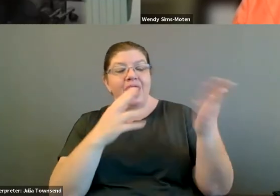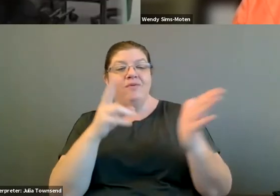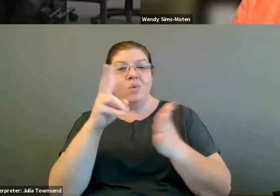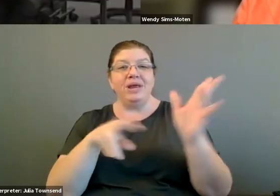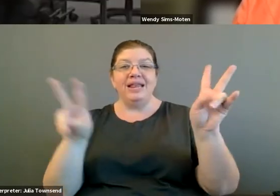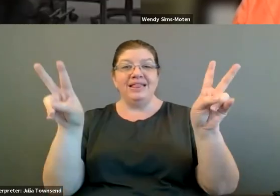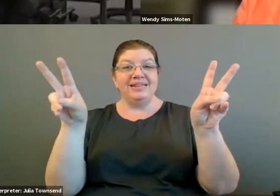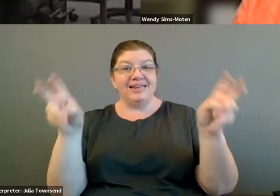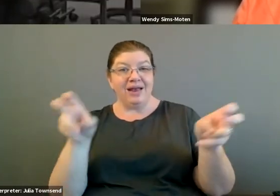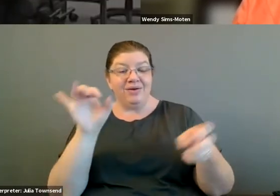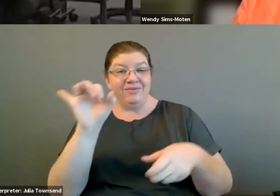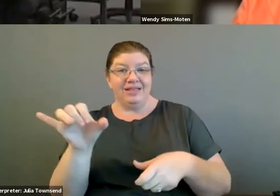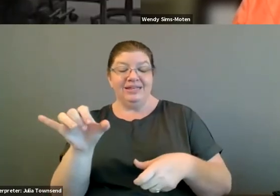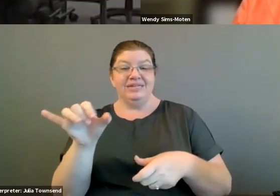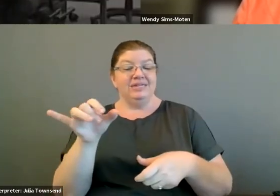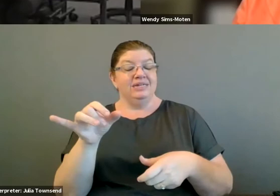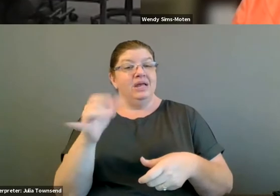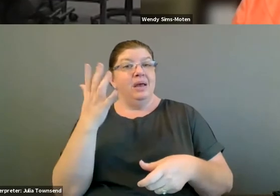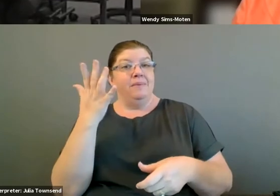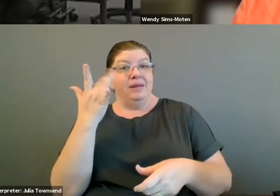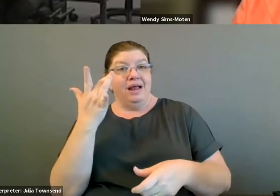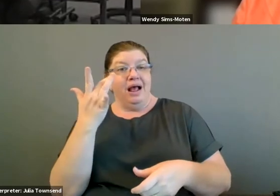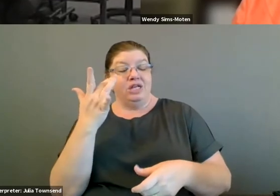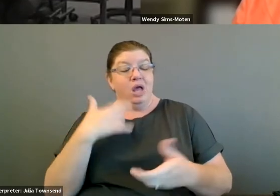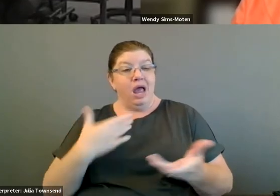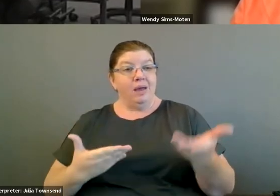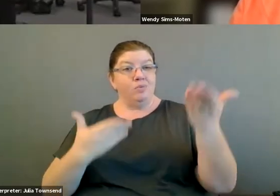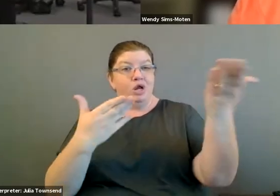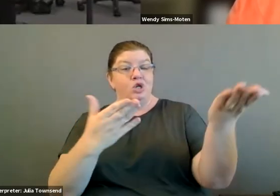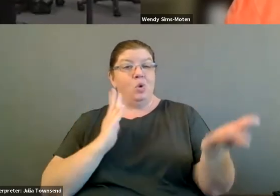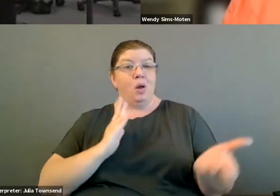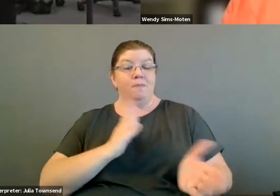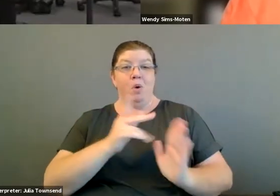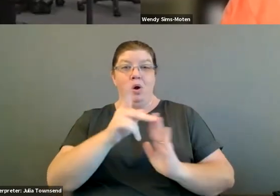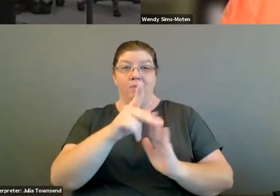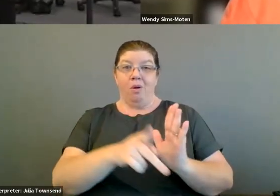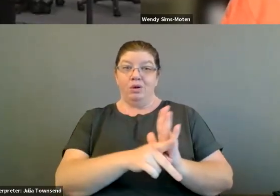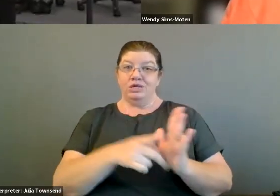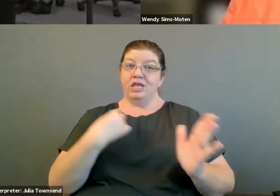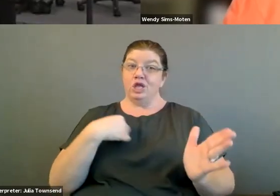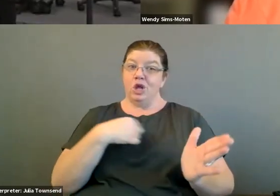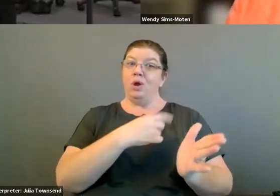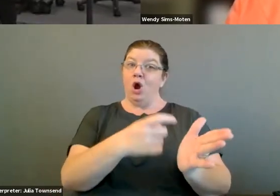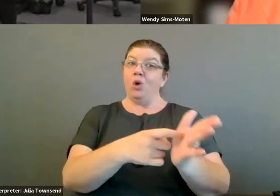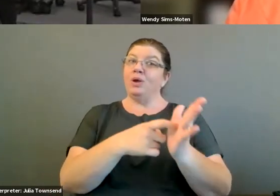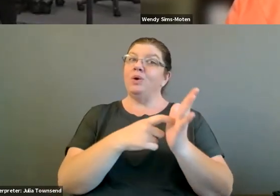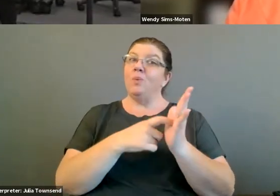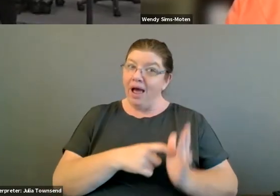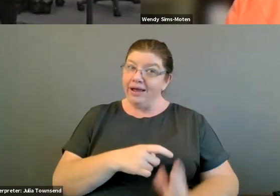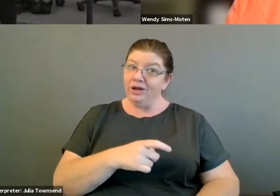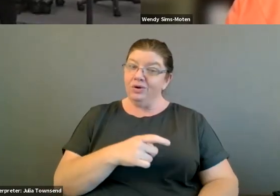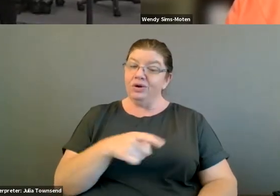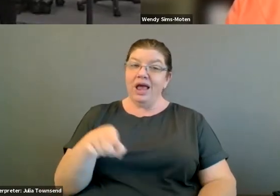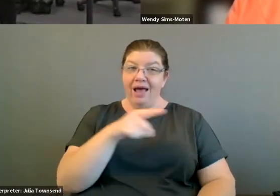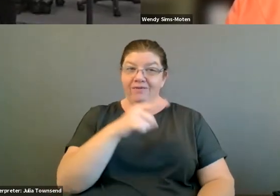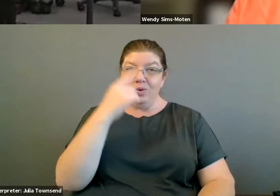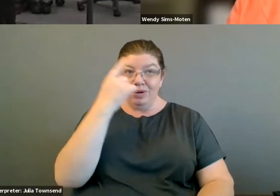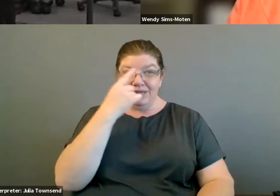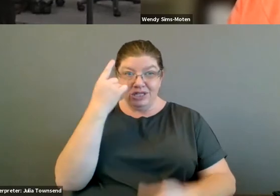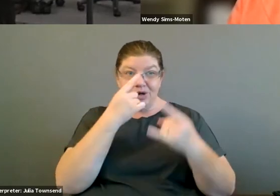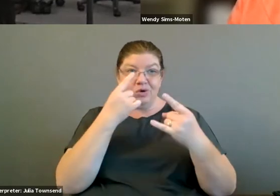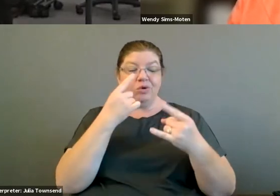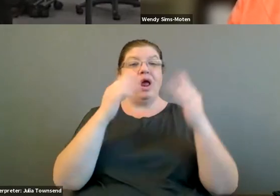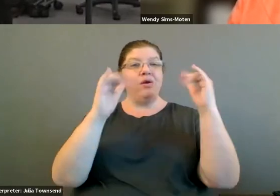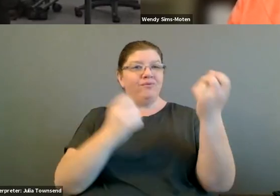of this item, because we are bringing to you a board policy that we are required to have you consider and hopefully